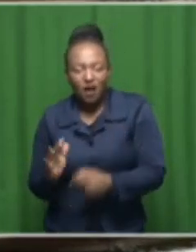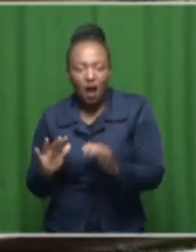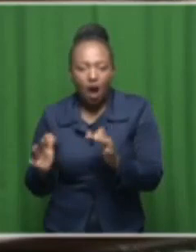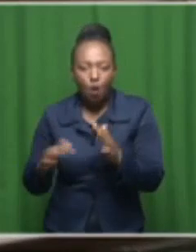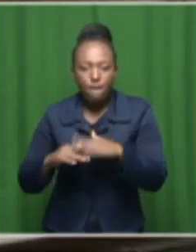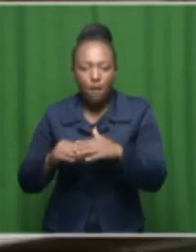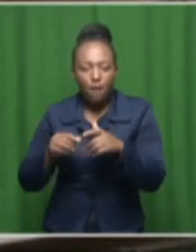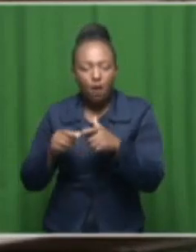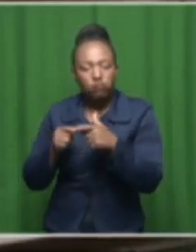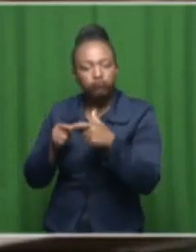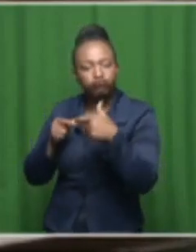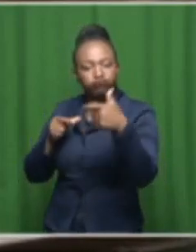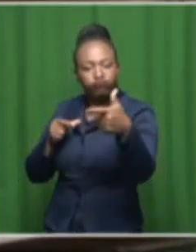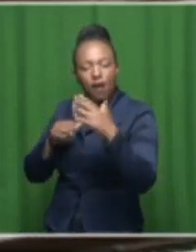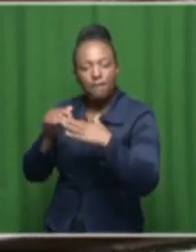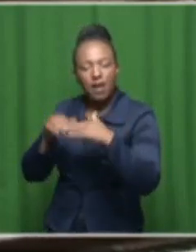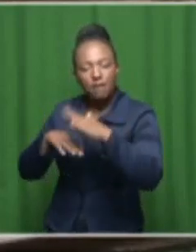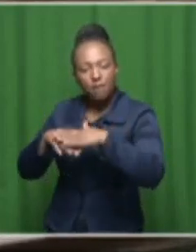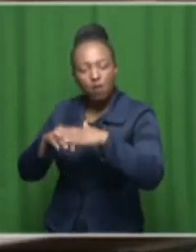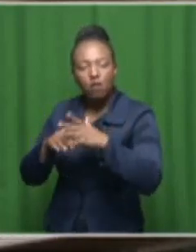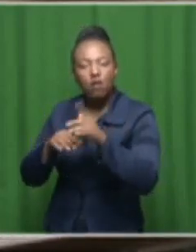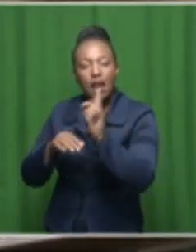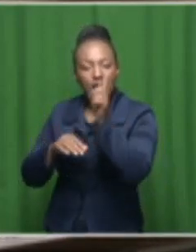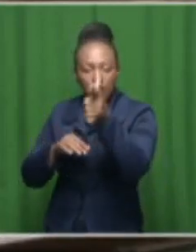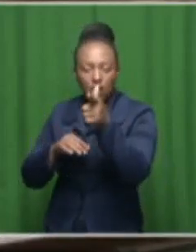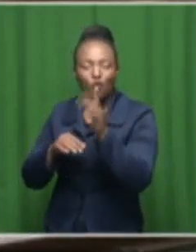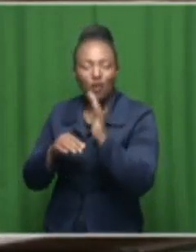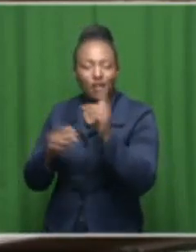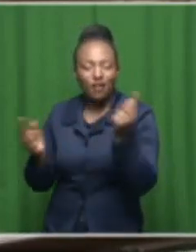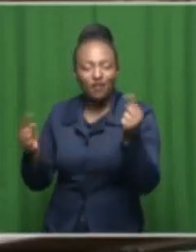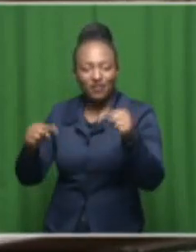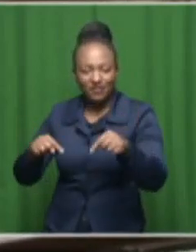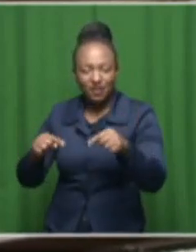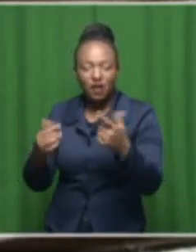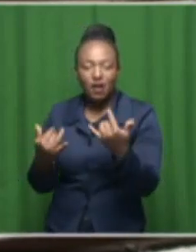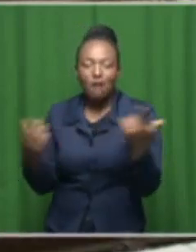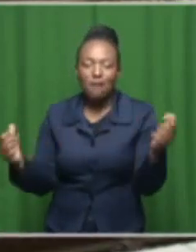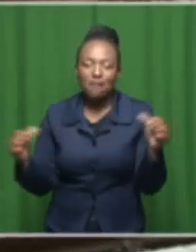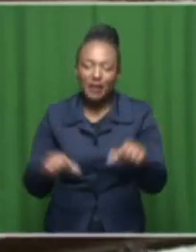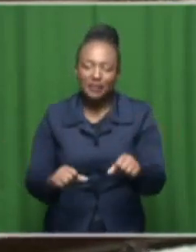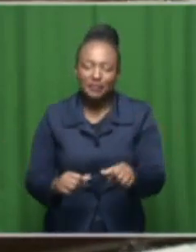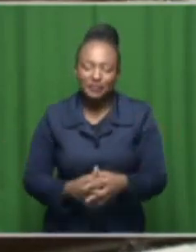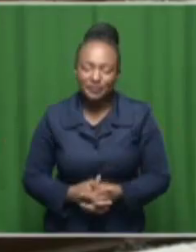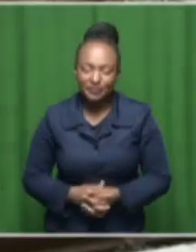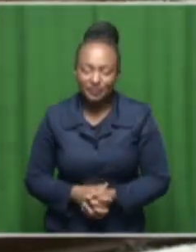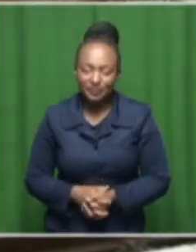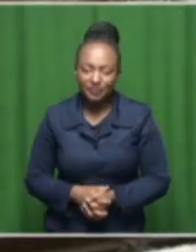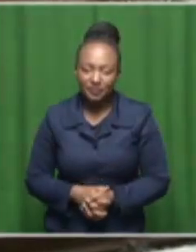those questions that you have. We'll talk about that in our next crossing. But for now, it's back to studio.